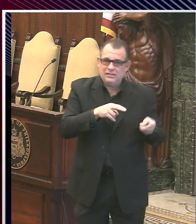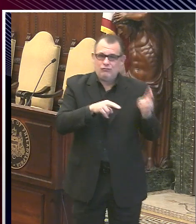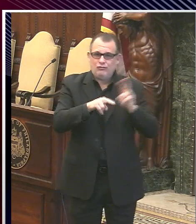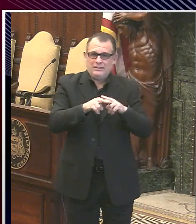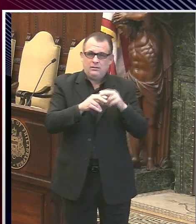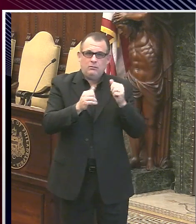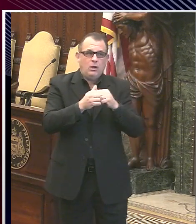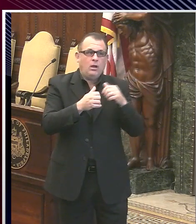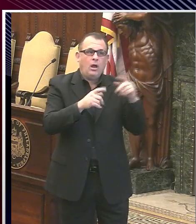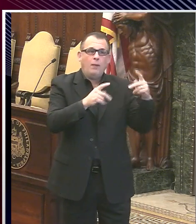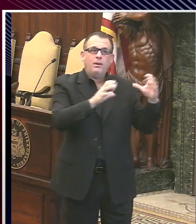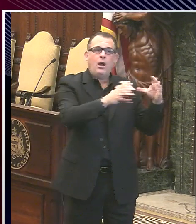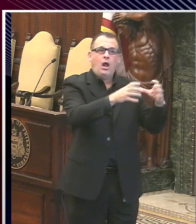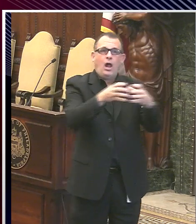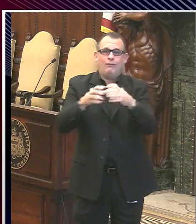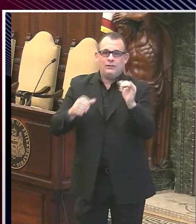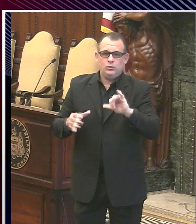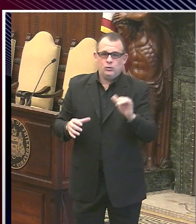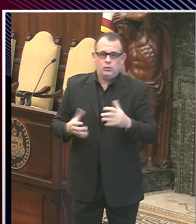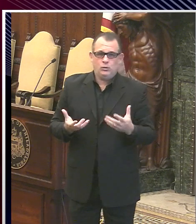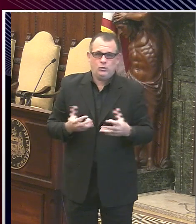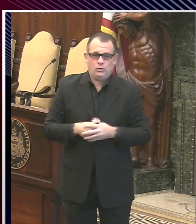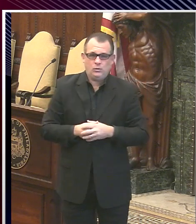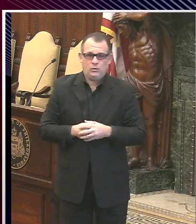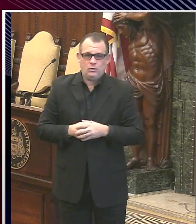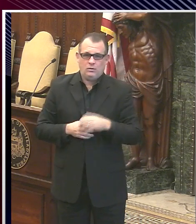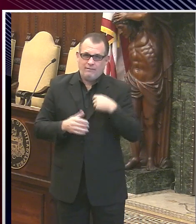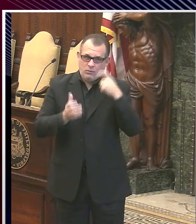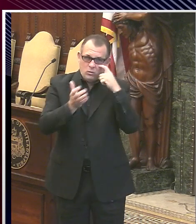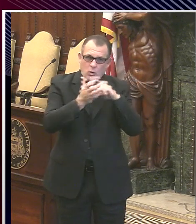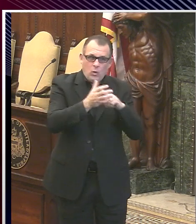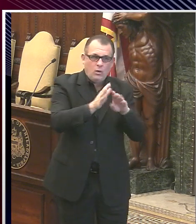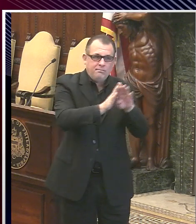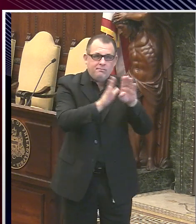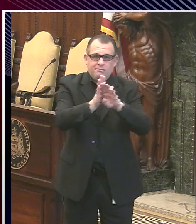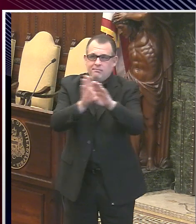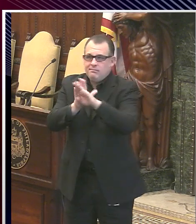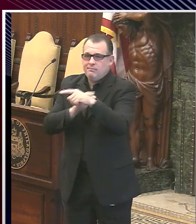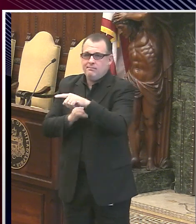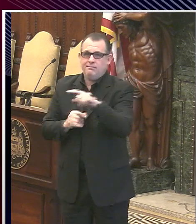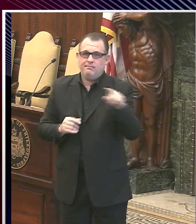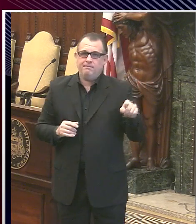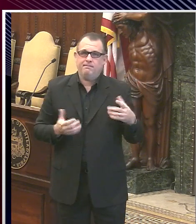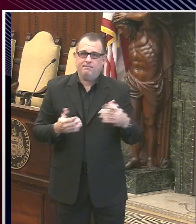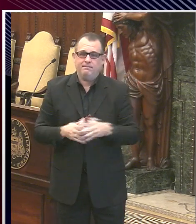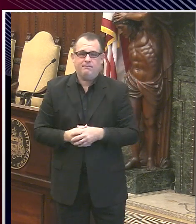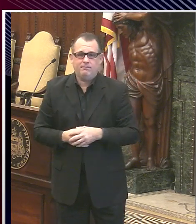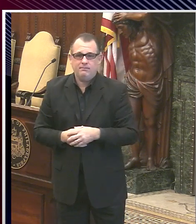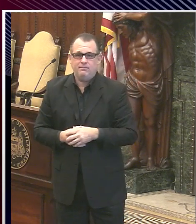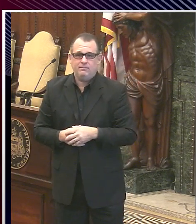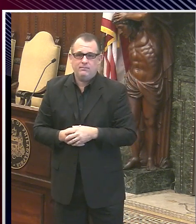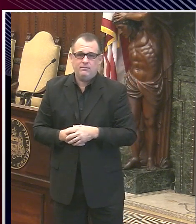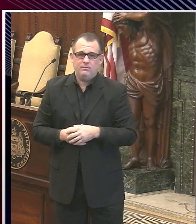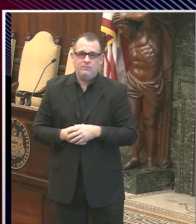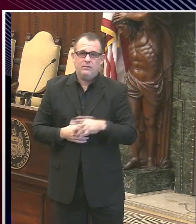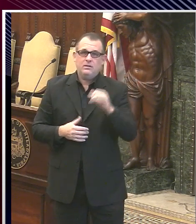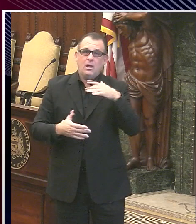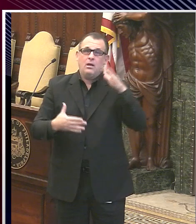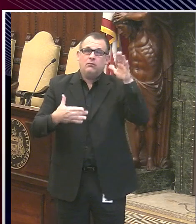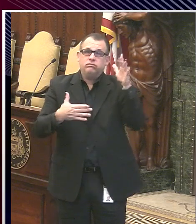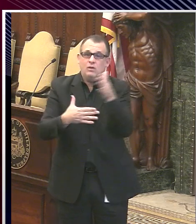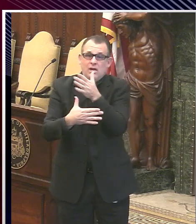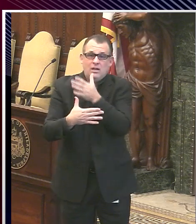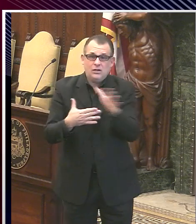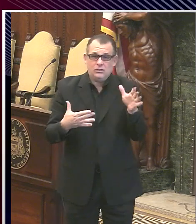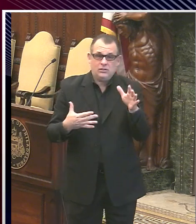congregate facilities where vulnerable people live. I want to give you a better sense of the overall sweep of the epidemic and where we might head